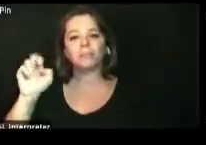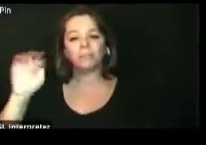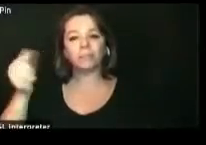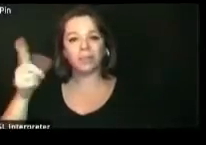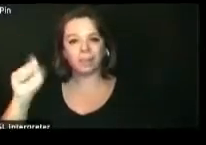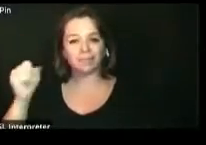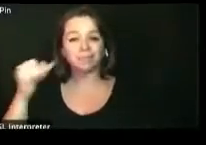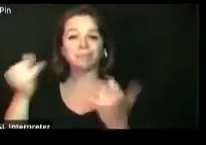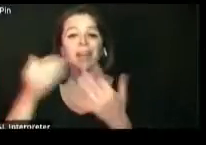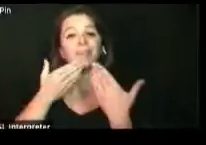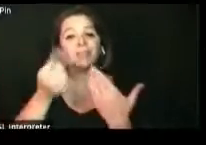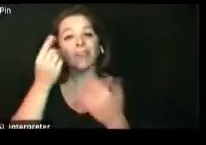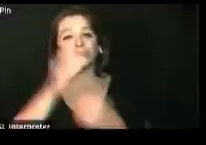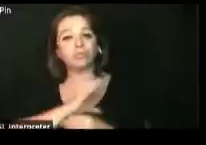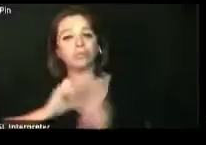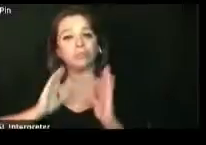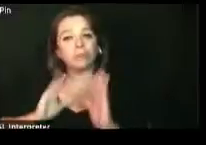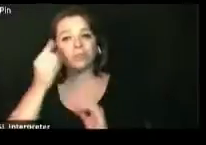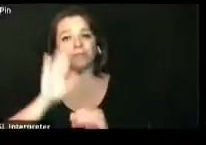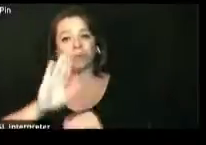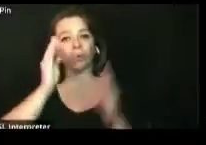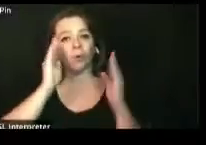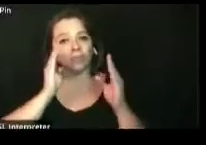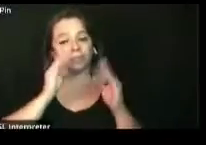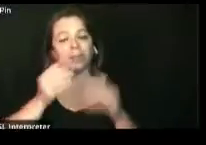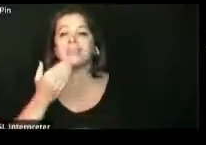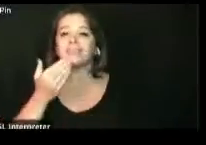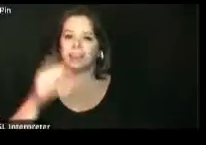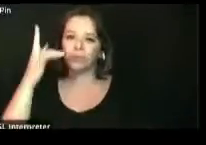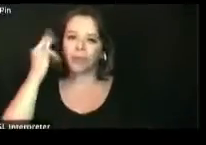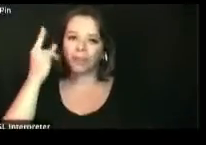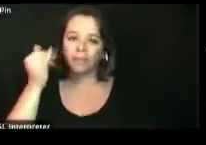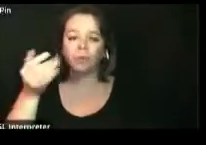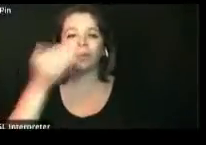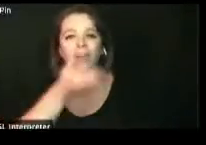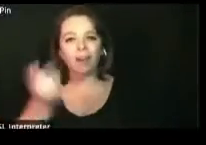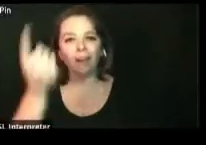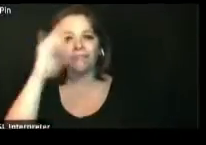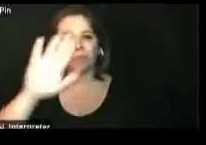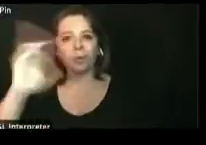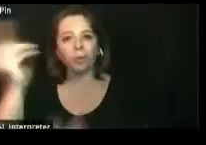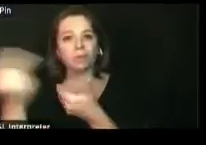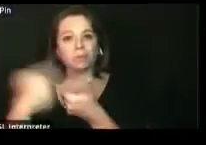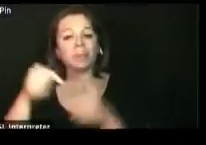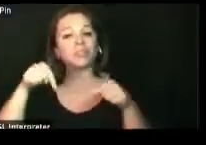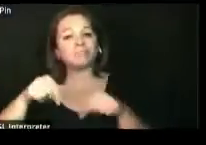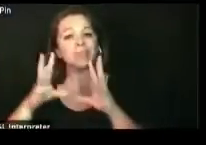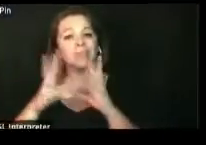attentiveness. Thank you, Californians, for your participation. This meeting is adjourned.